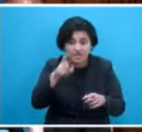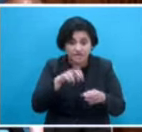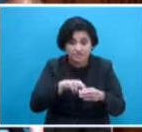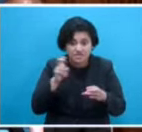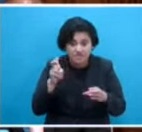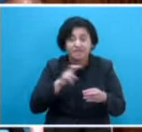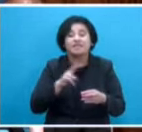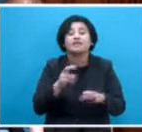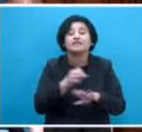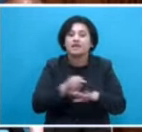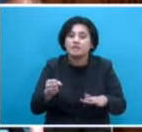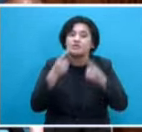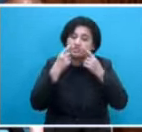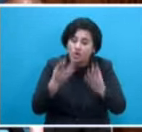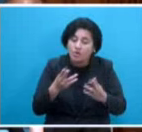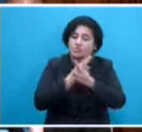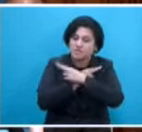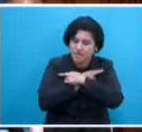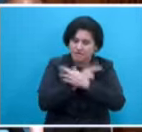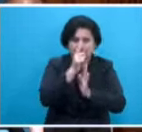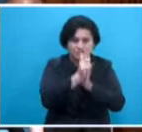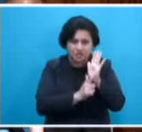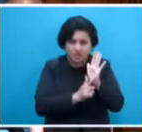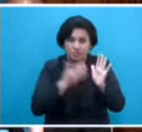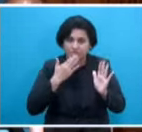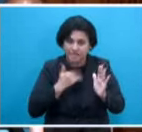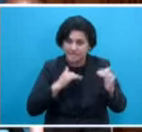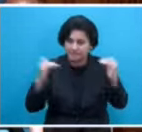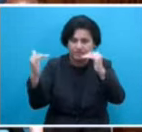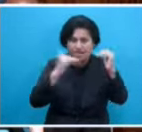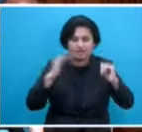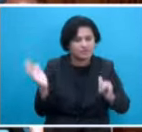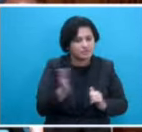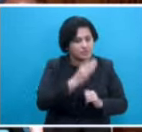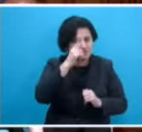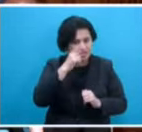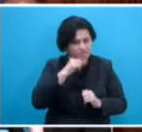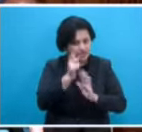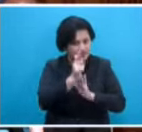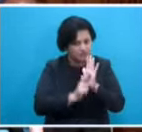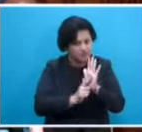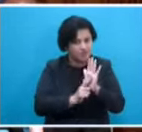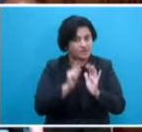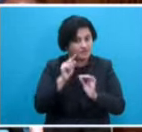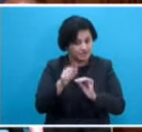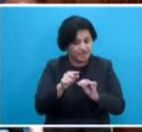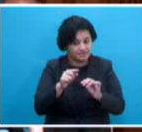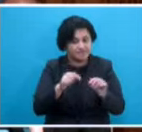must show us, respect the rule of law and apply the law equally. That would be upholding